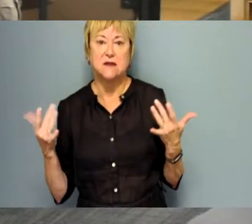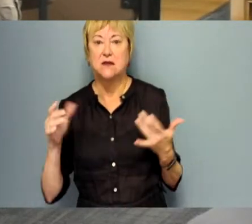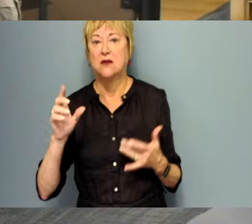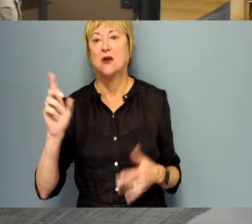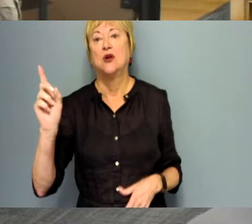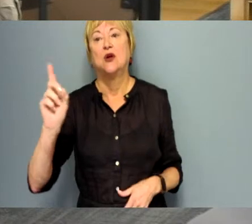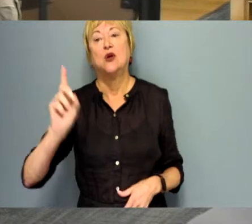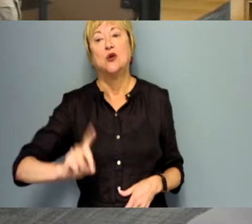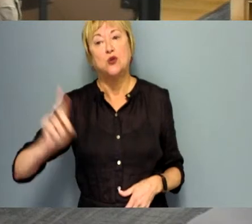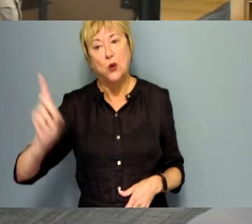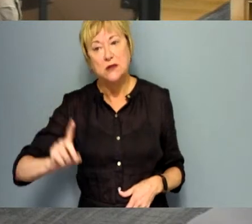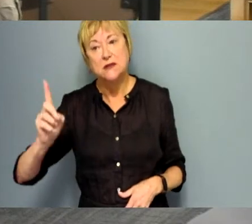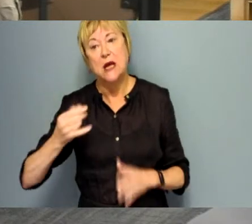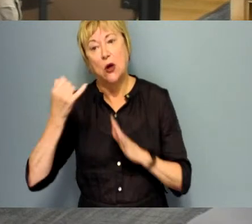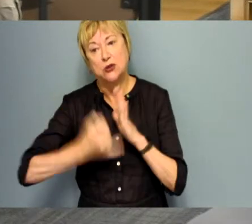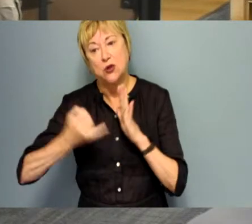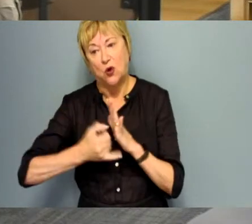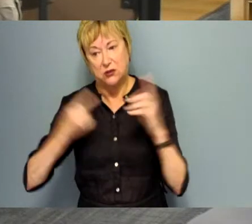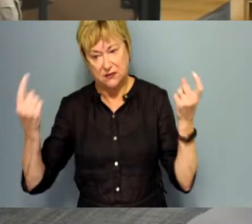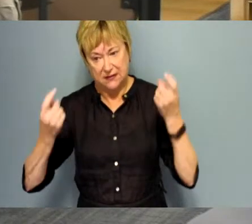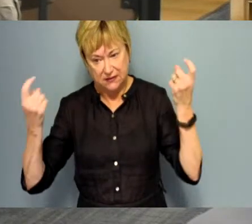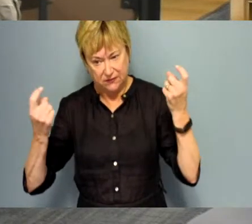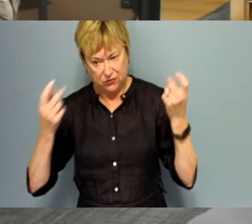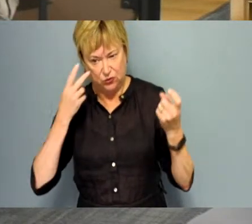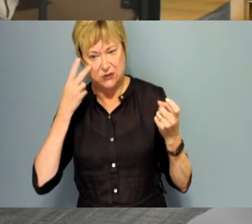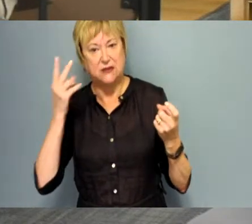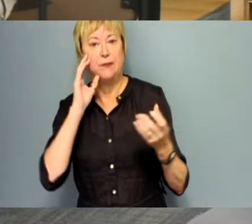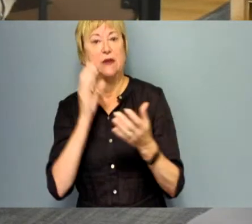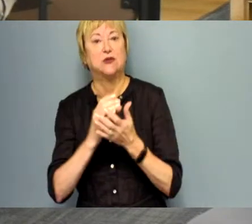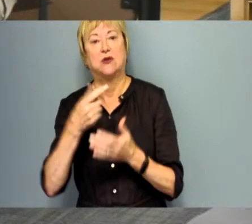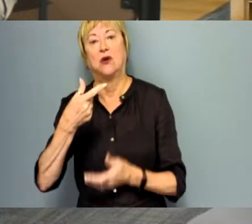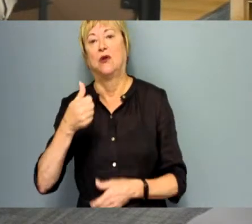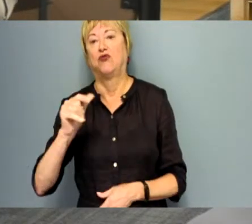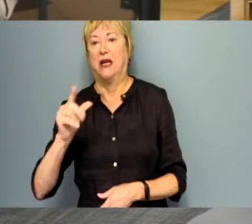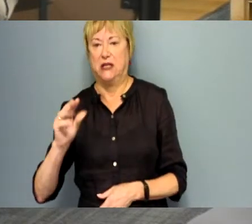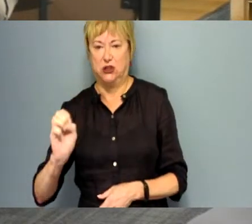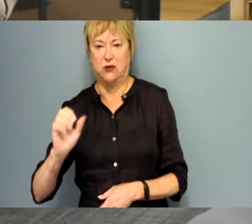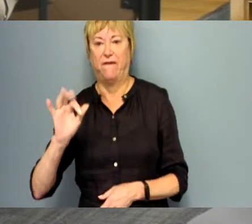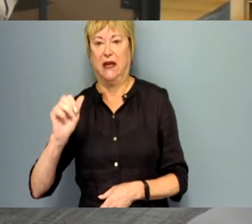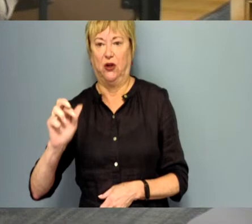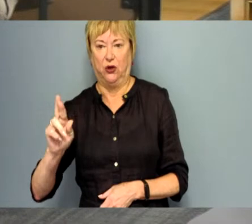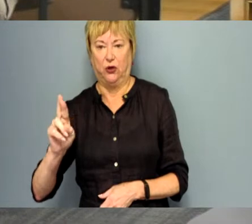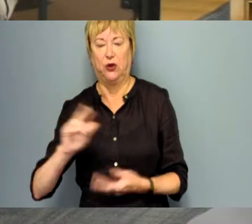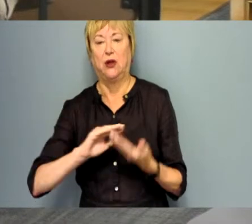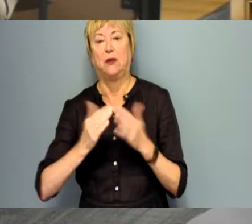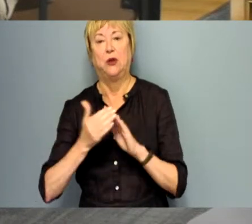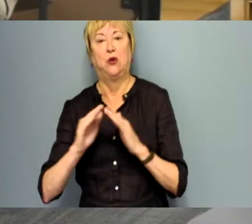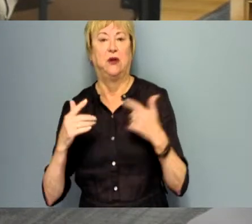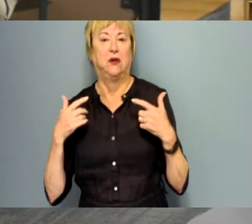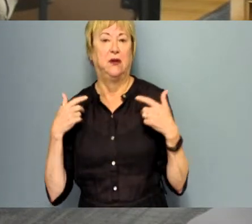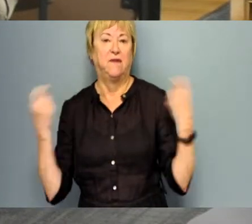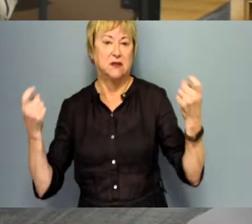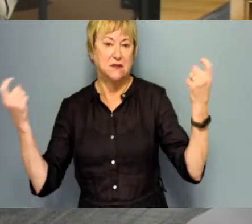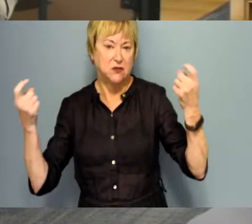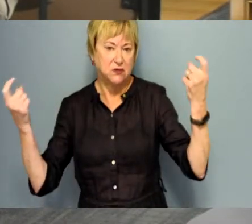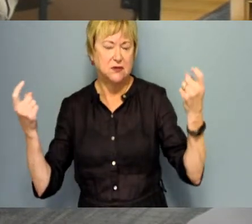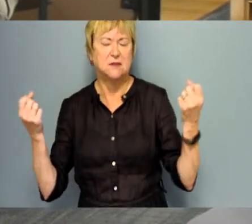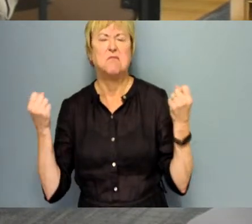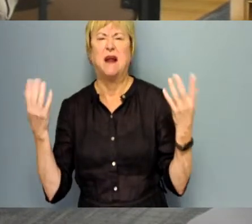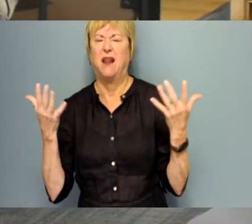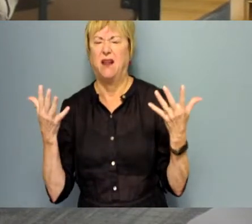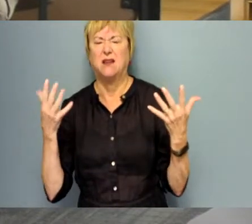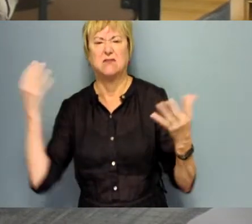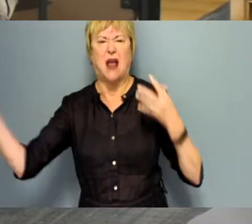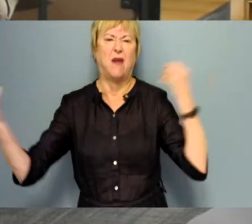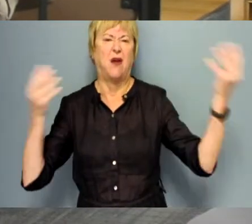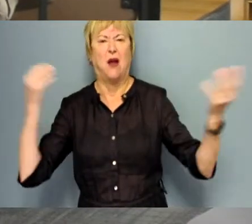Doylestown Arts Festival, which you can see in the picture, to the Grange Fair, community festivals. Lots of things are going to bring us outside this